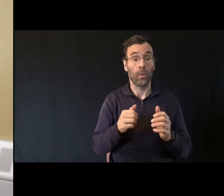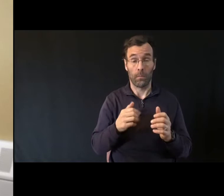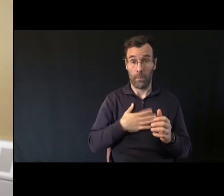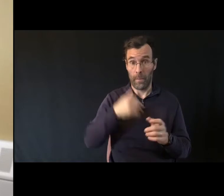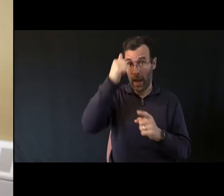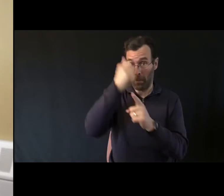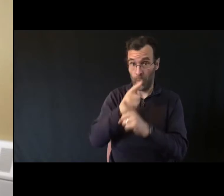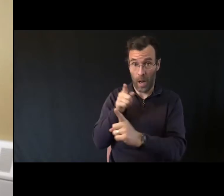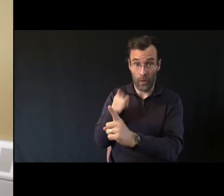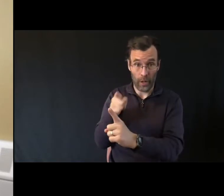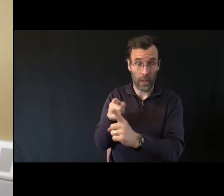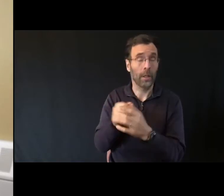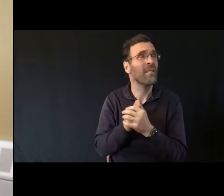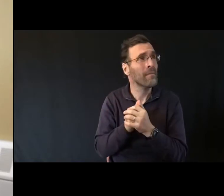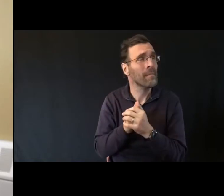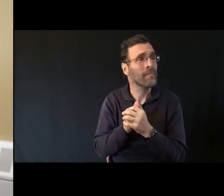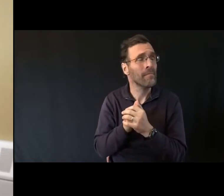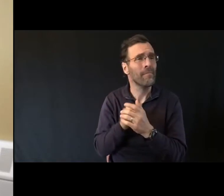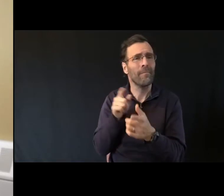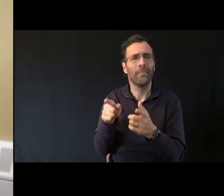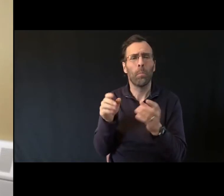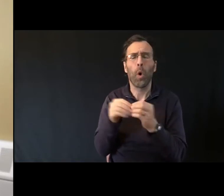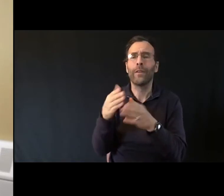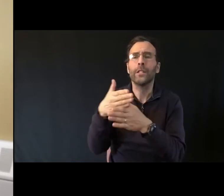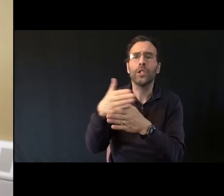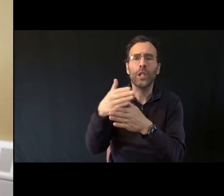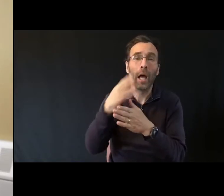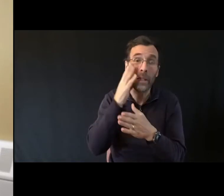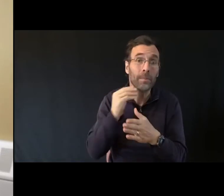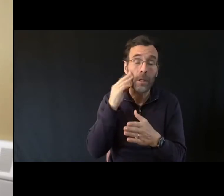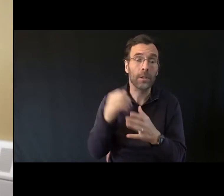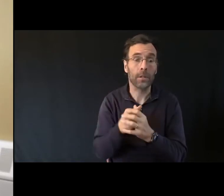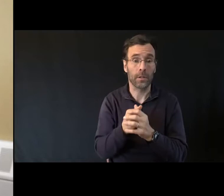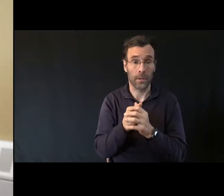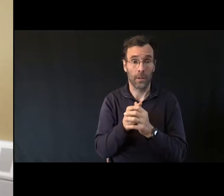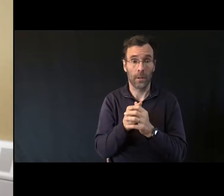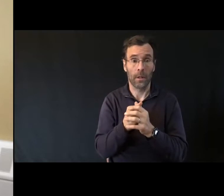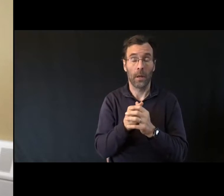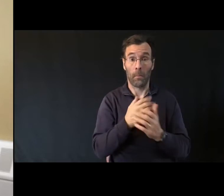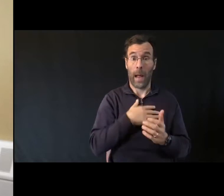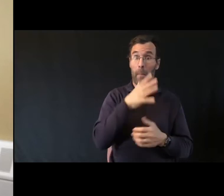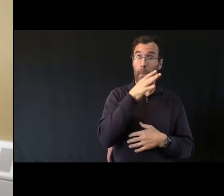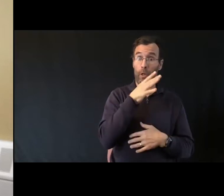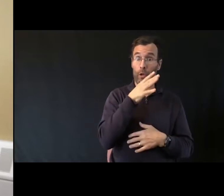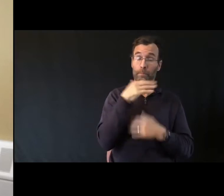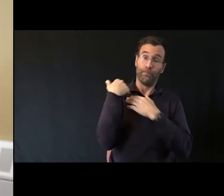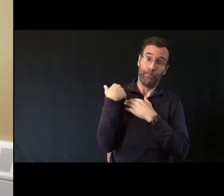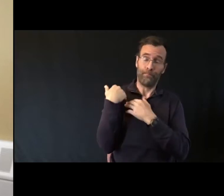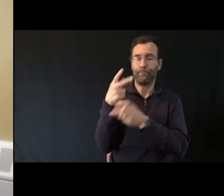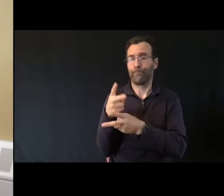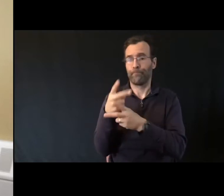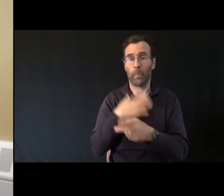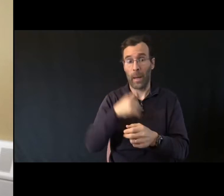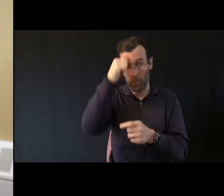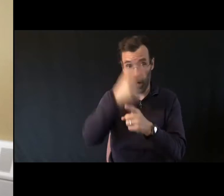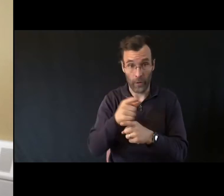was more of a shared experience because my mother was the main caregiver of my brother, who